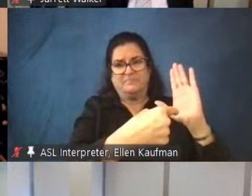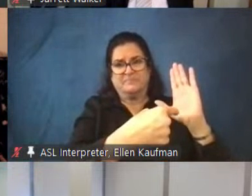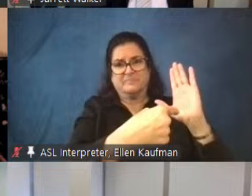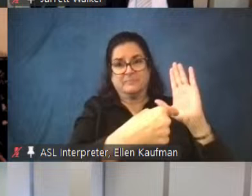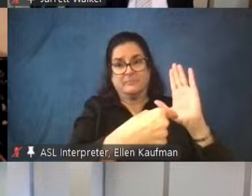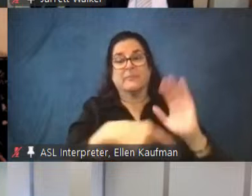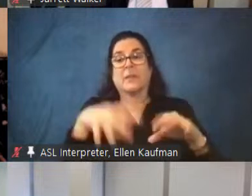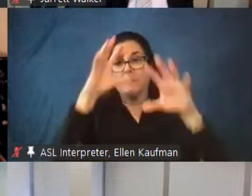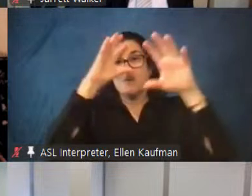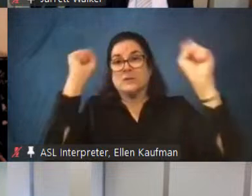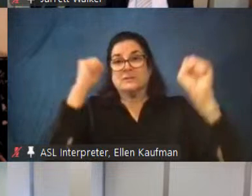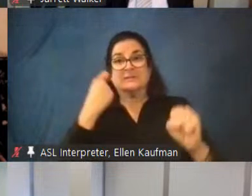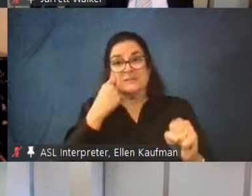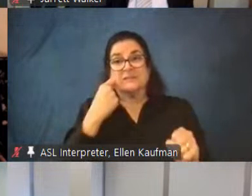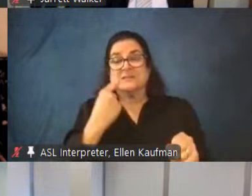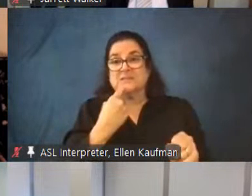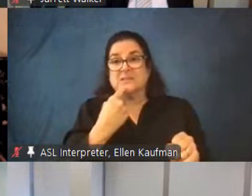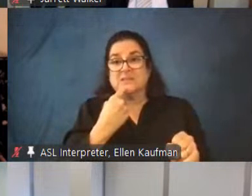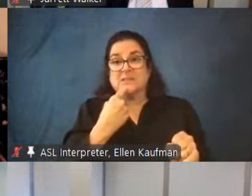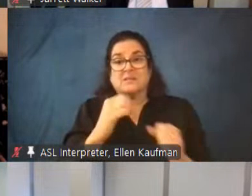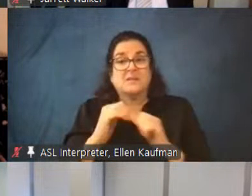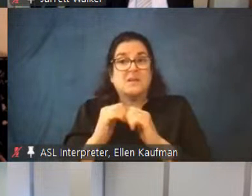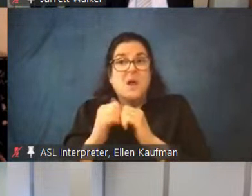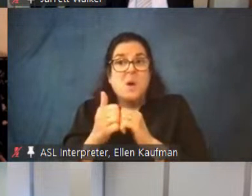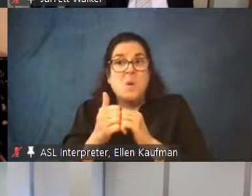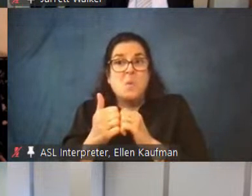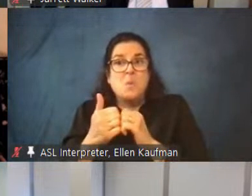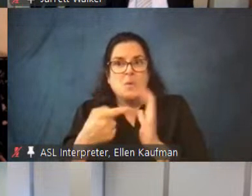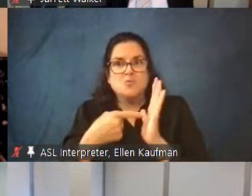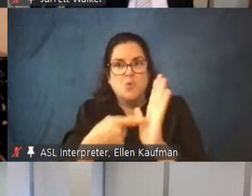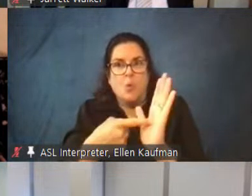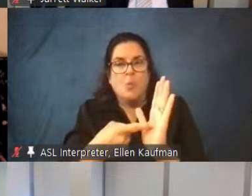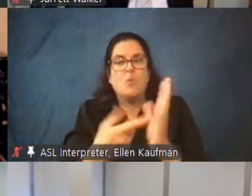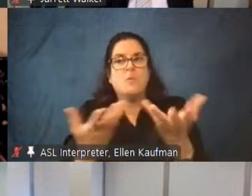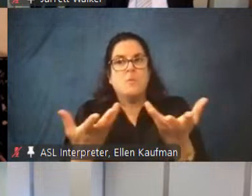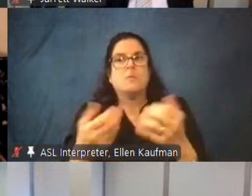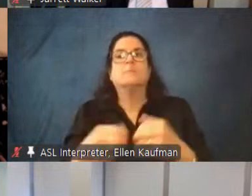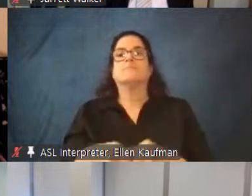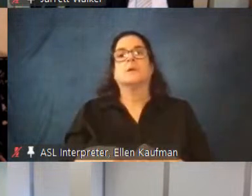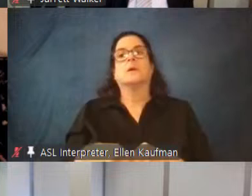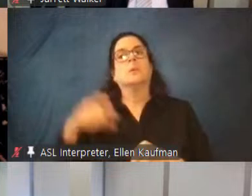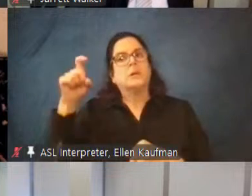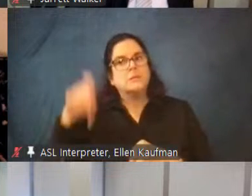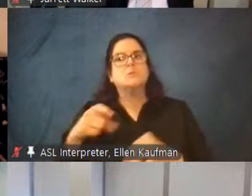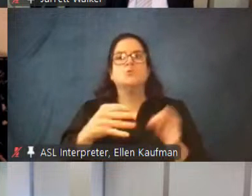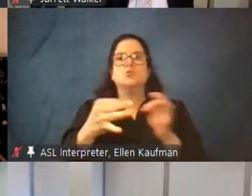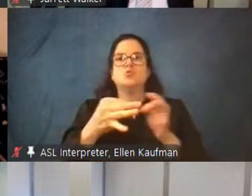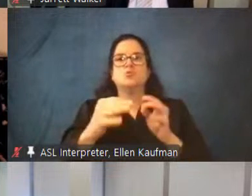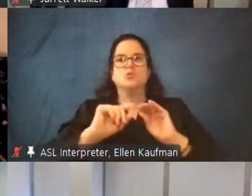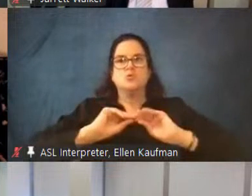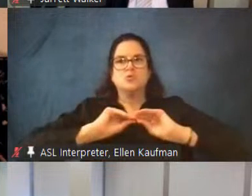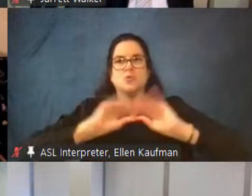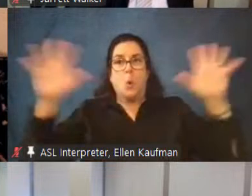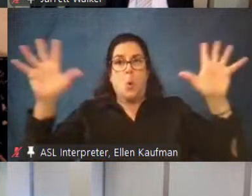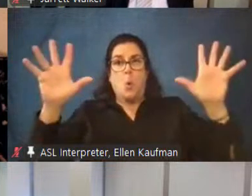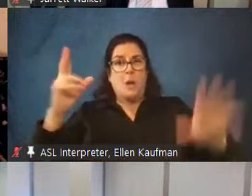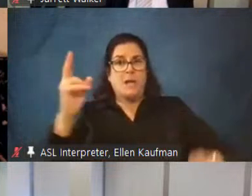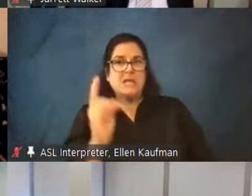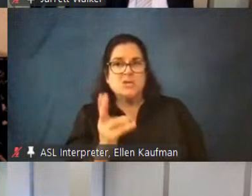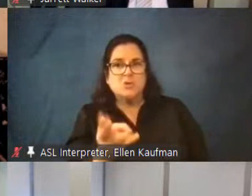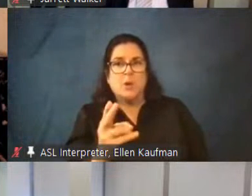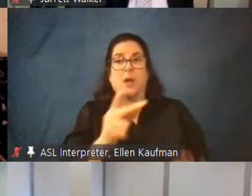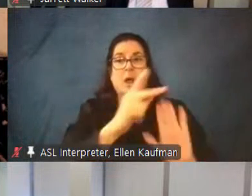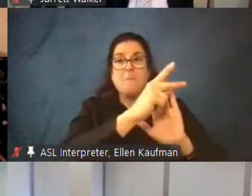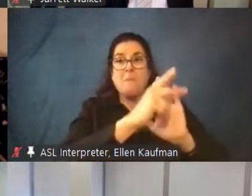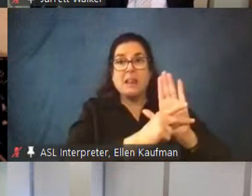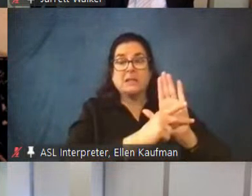was mentioning, by doing two things. One is to show that history of policies, decisions